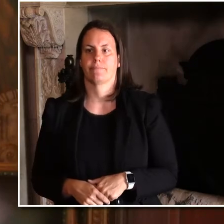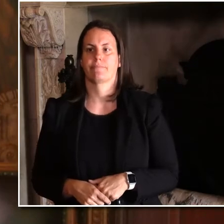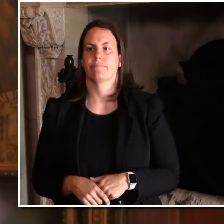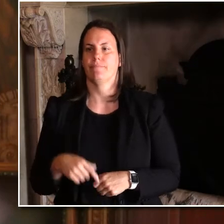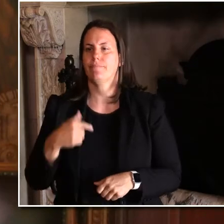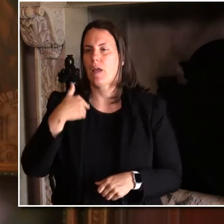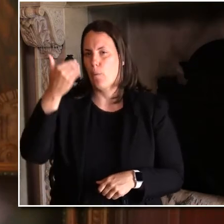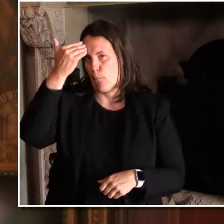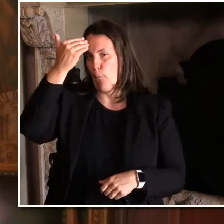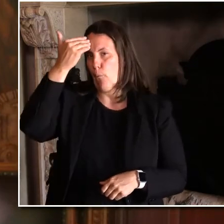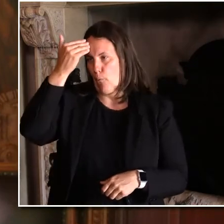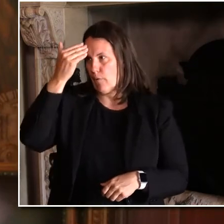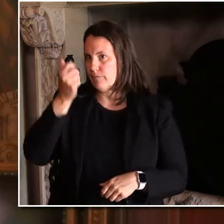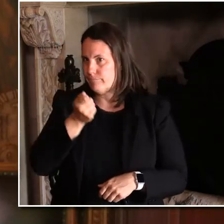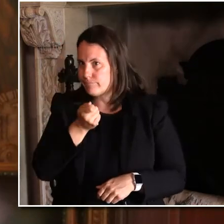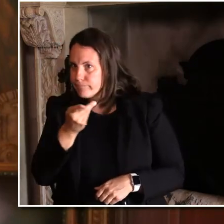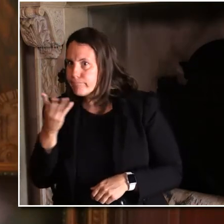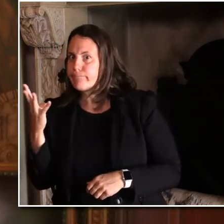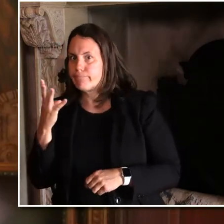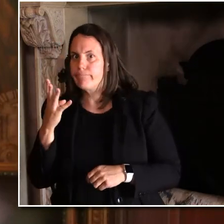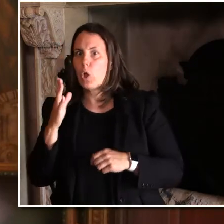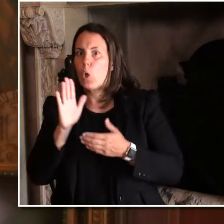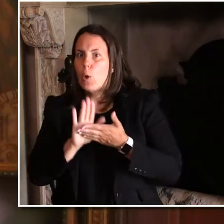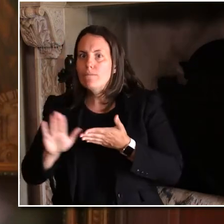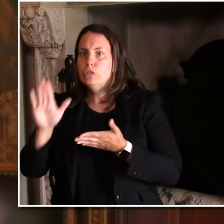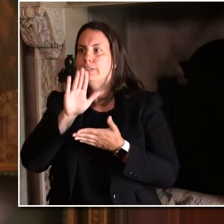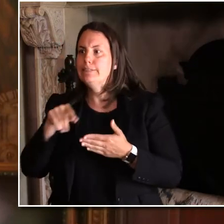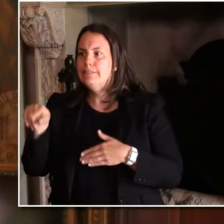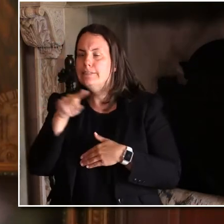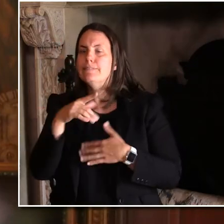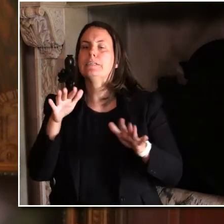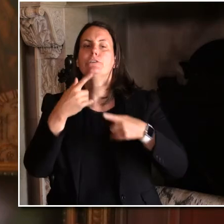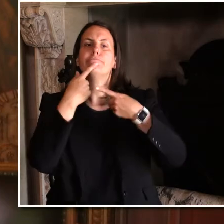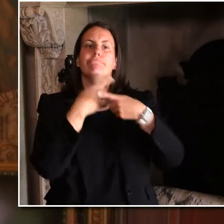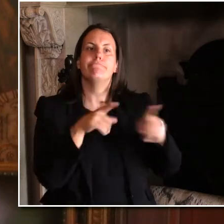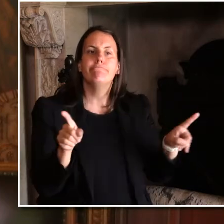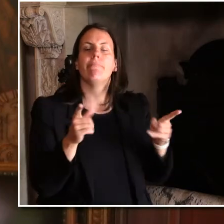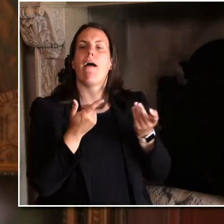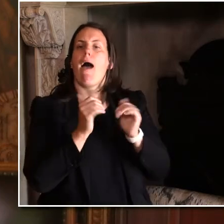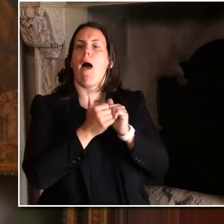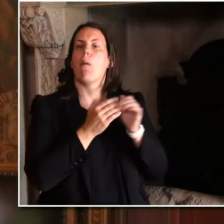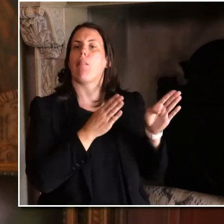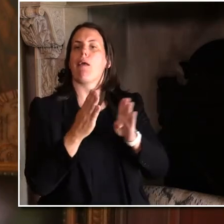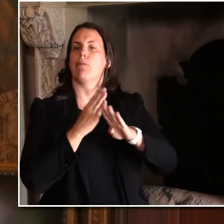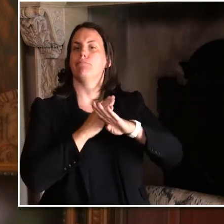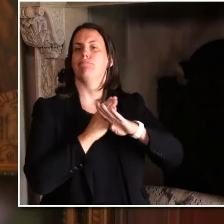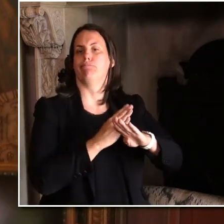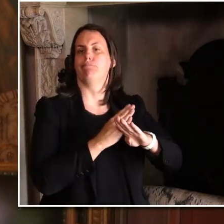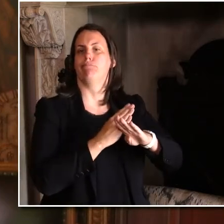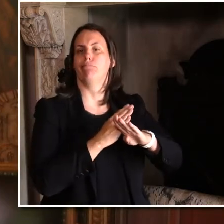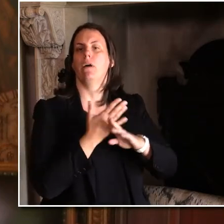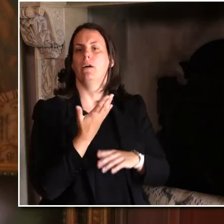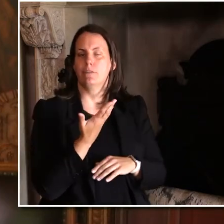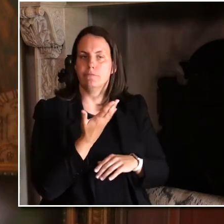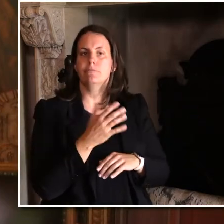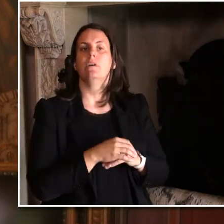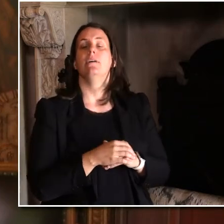well thought out strategy after consulting with a lot of people on how they're going to resume classes in a safe